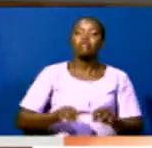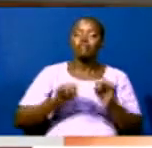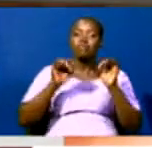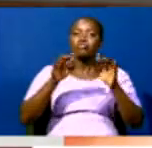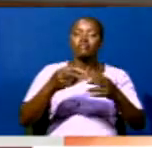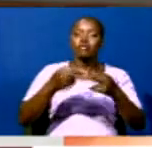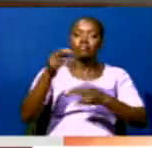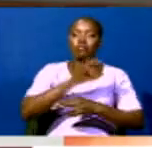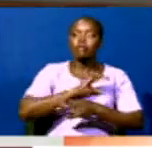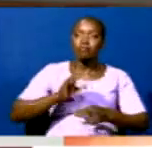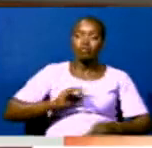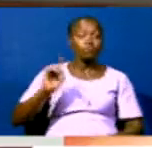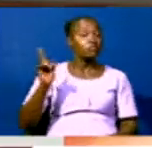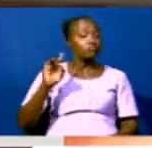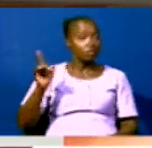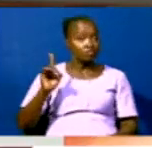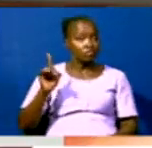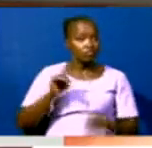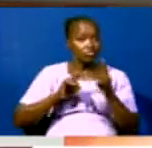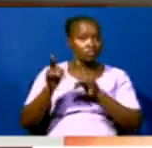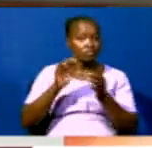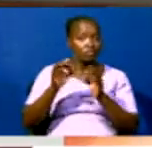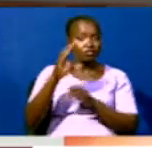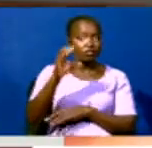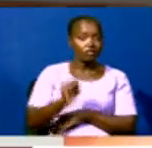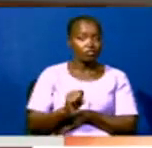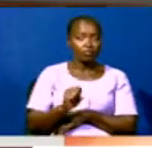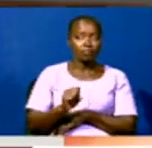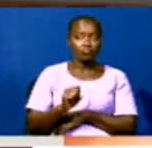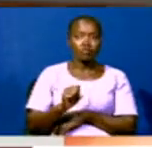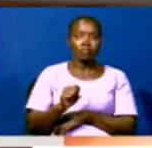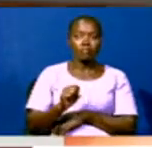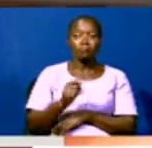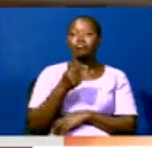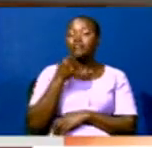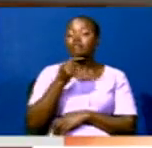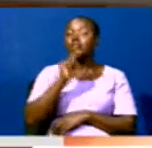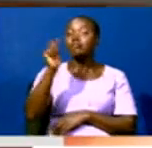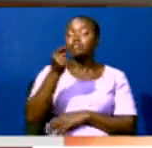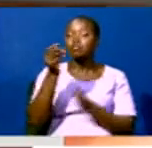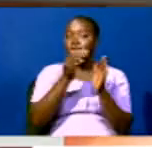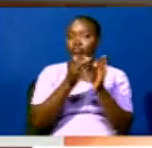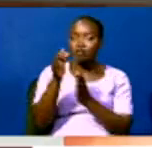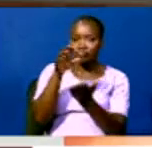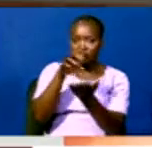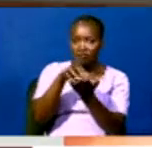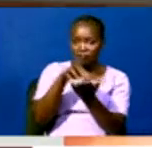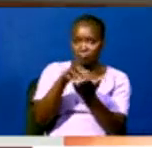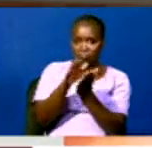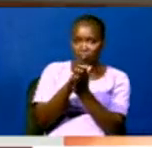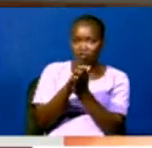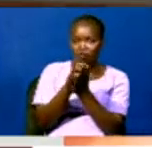Commission in Nairobi. Foreign Affairs Cabinet Secretary Alfred Mutua pointed out Kenya's strategic positioning and ease